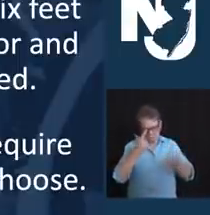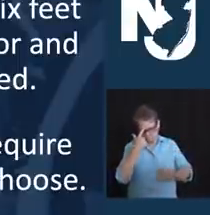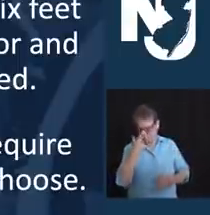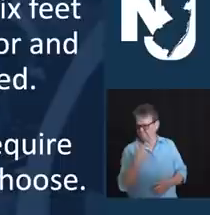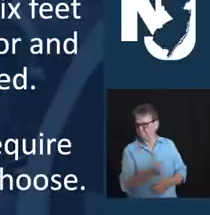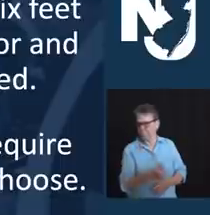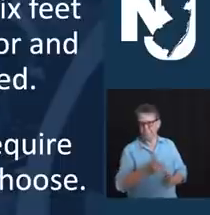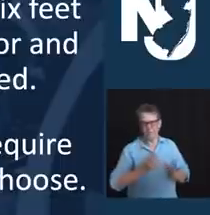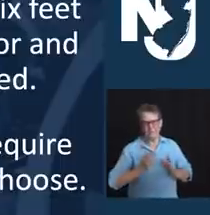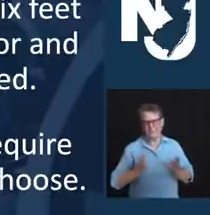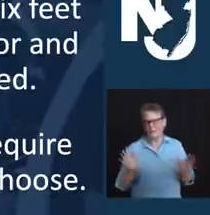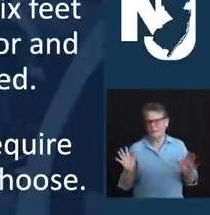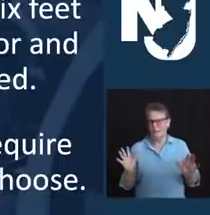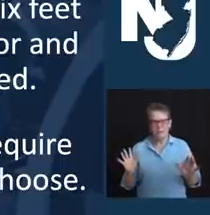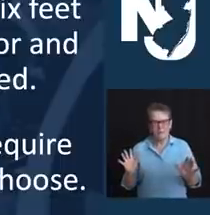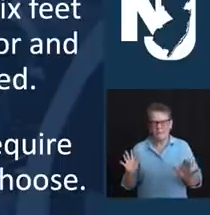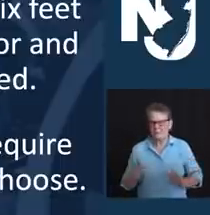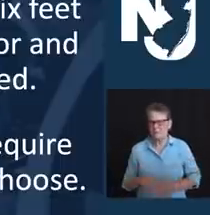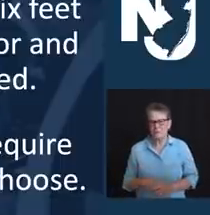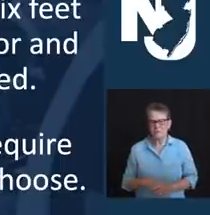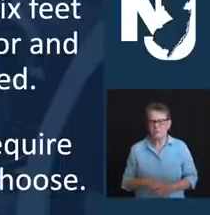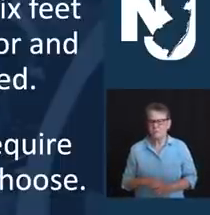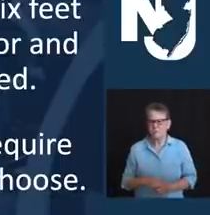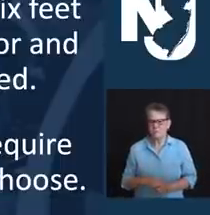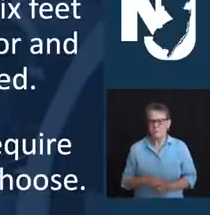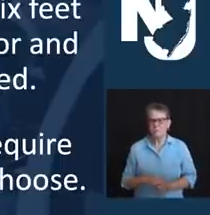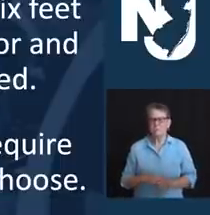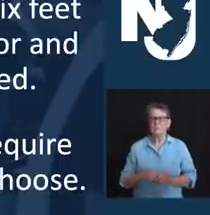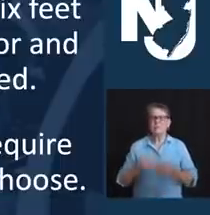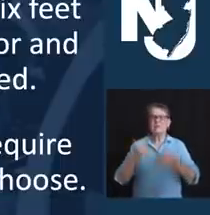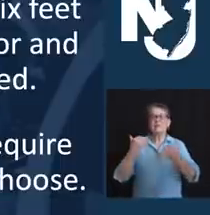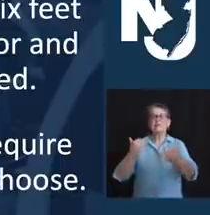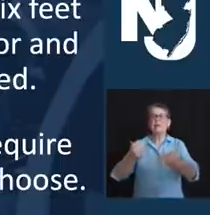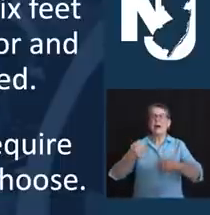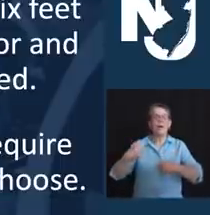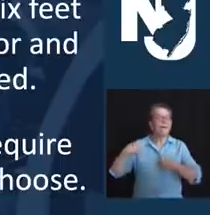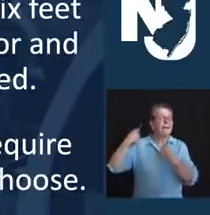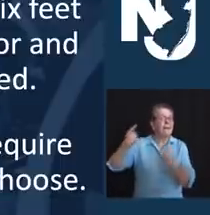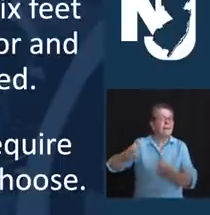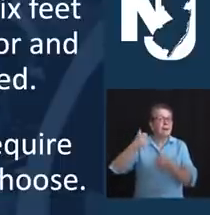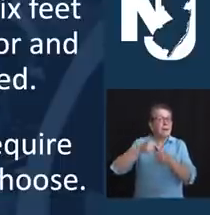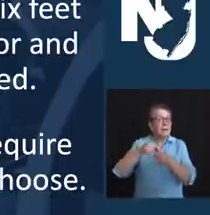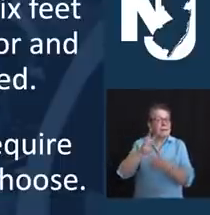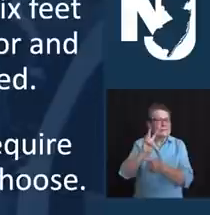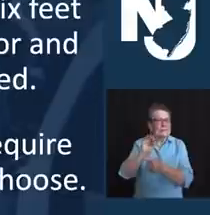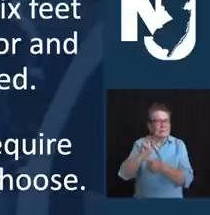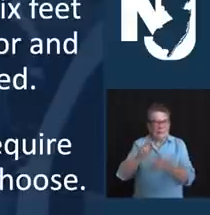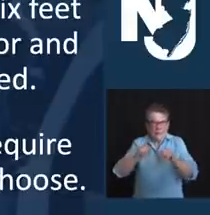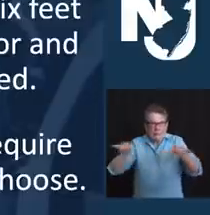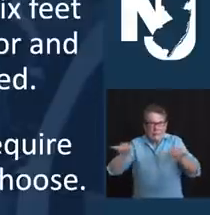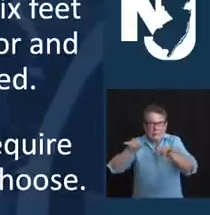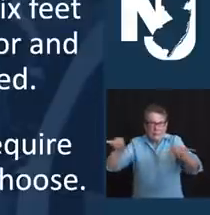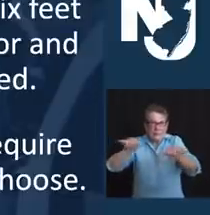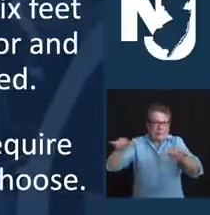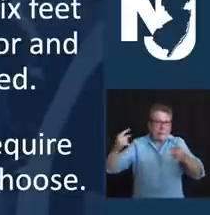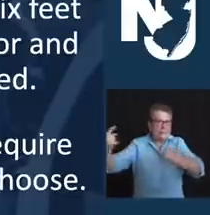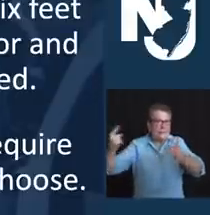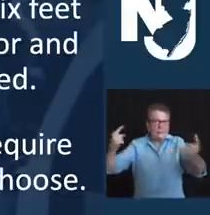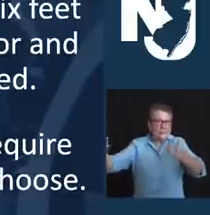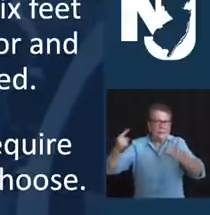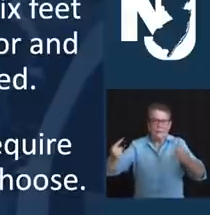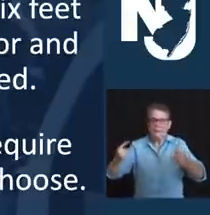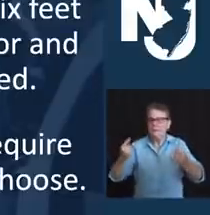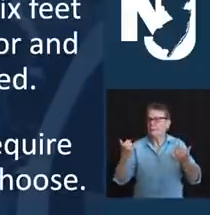settings. This includes businesses such as restaurants and retail spaces, personal care businesses, gyms